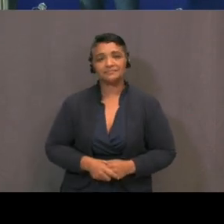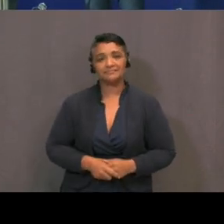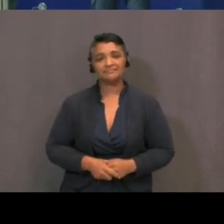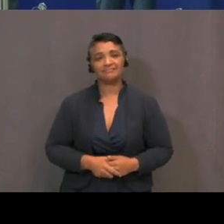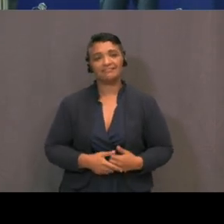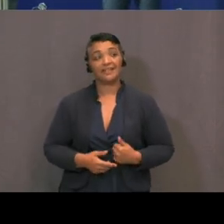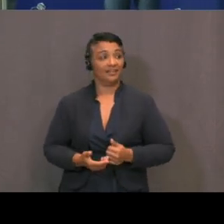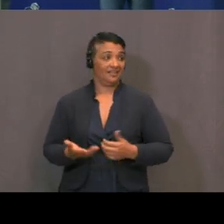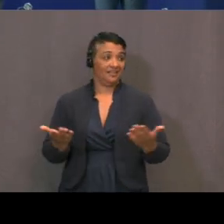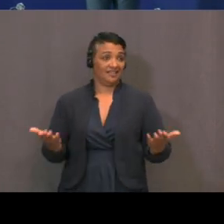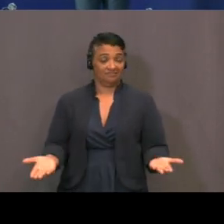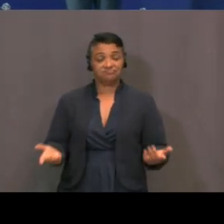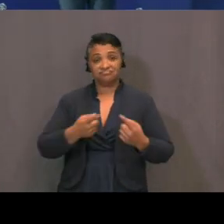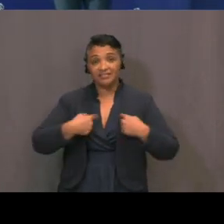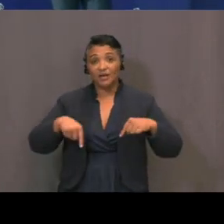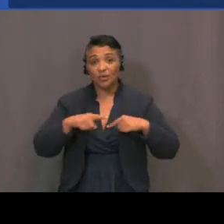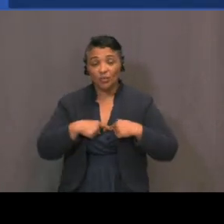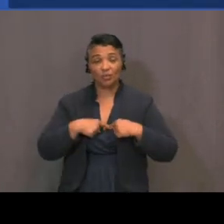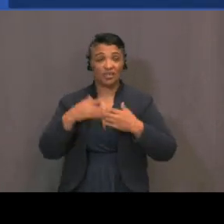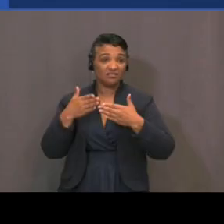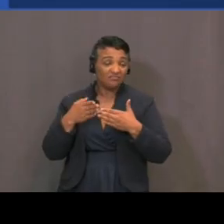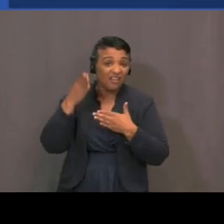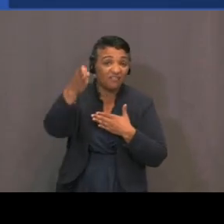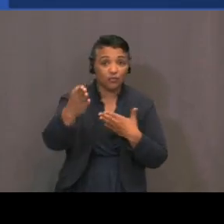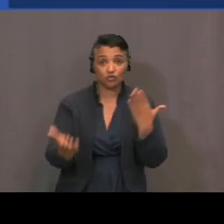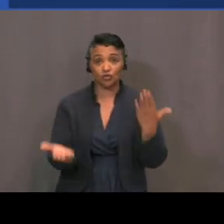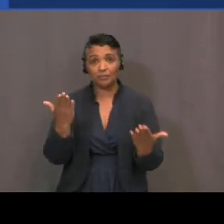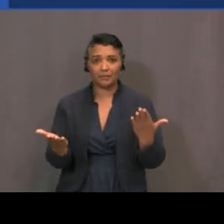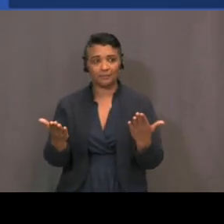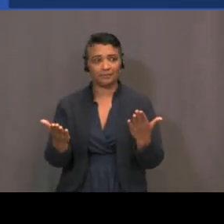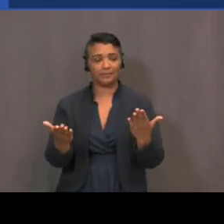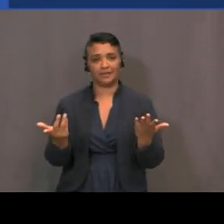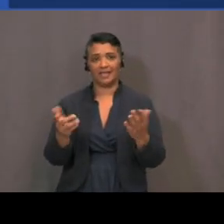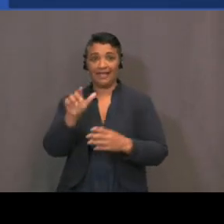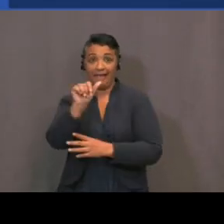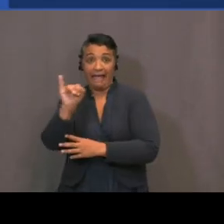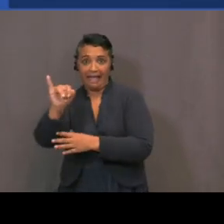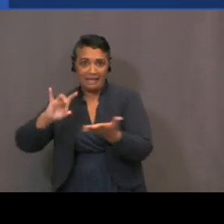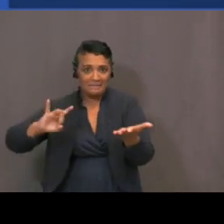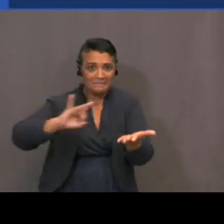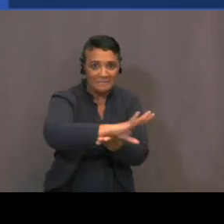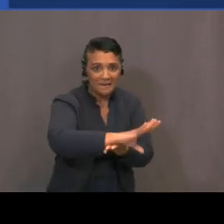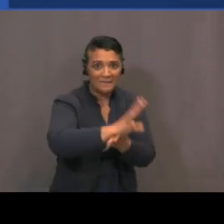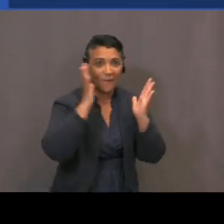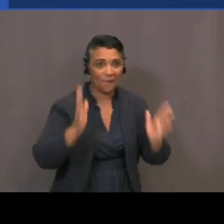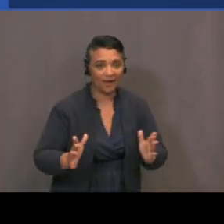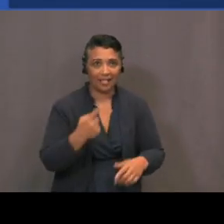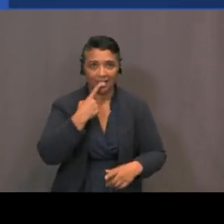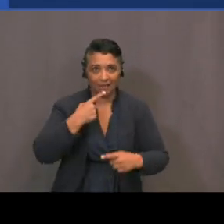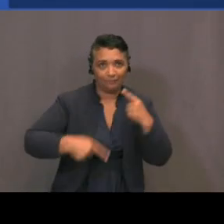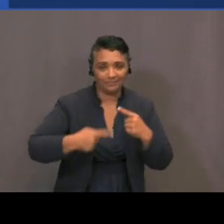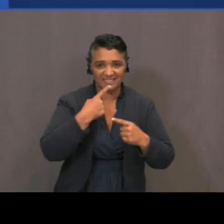day comes in which we are replaced by by artificial intelligence, interesting slip of the